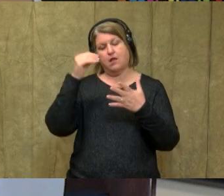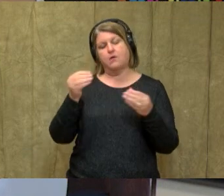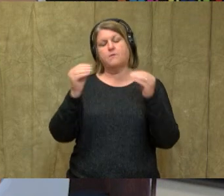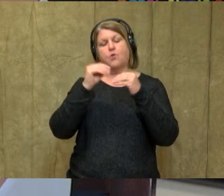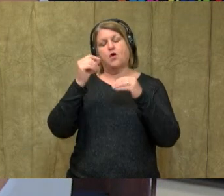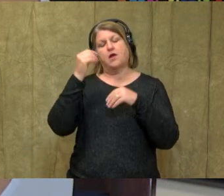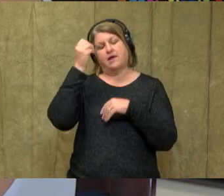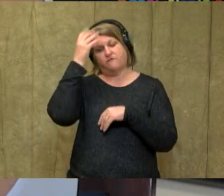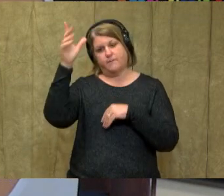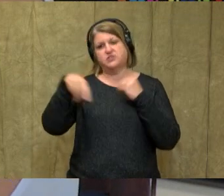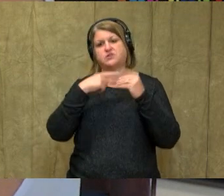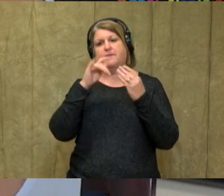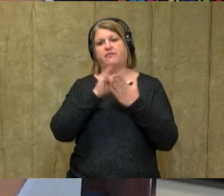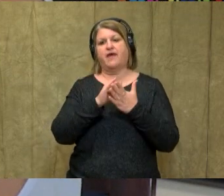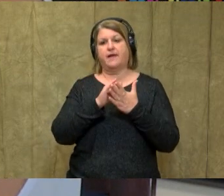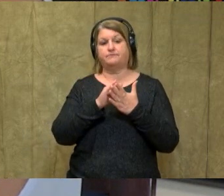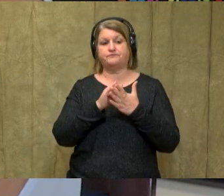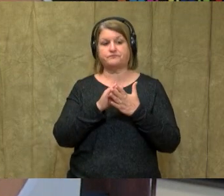be looking at the